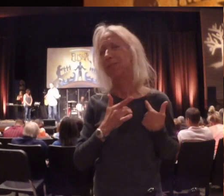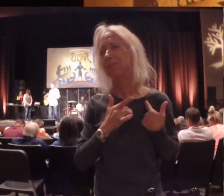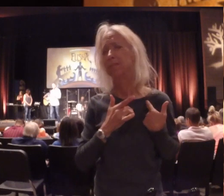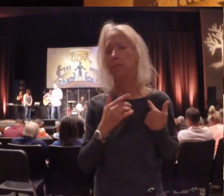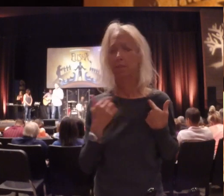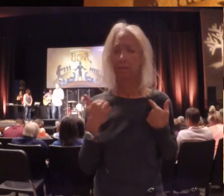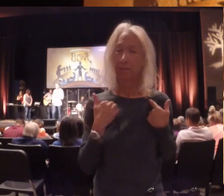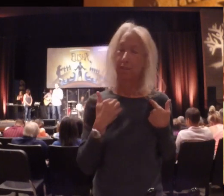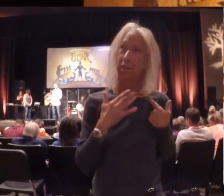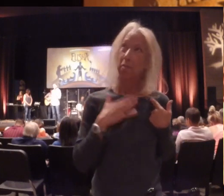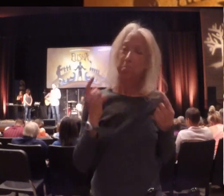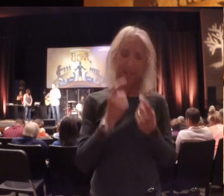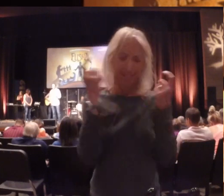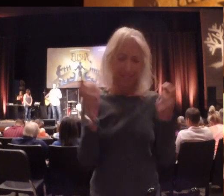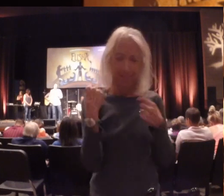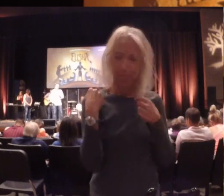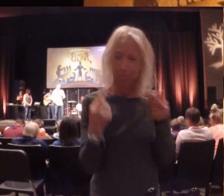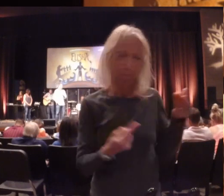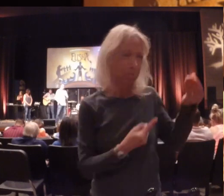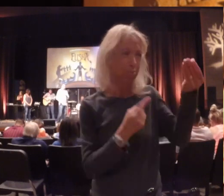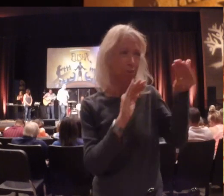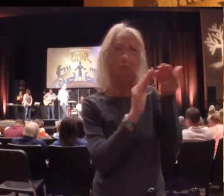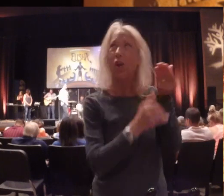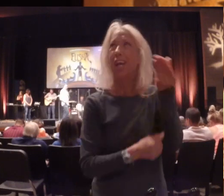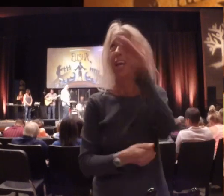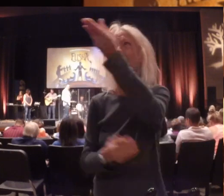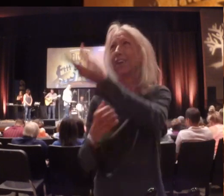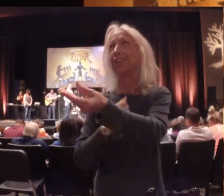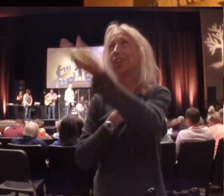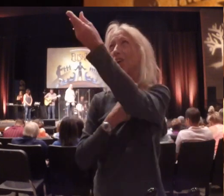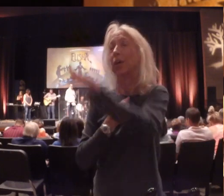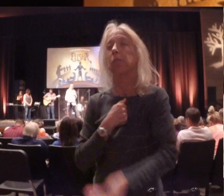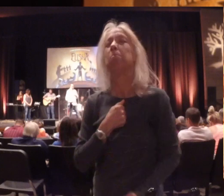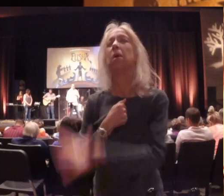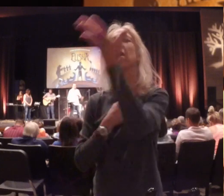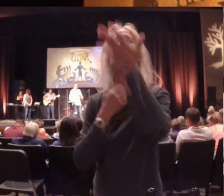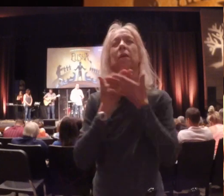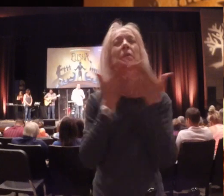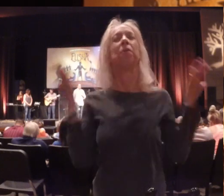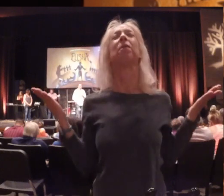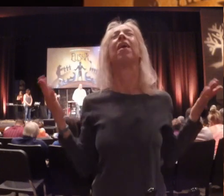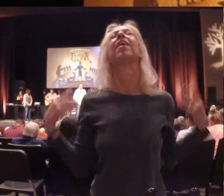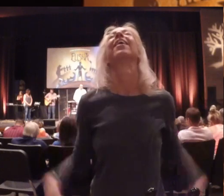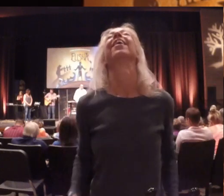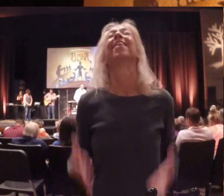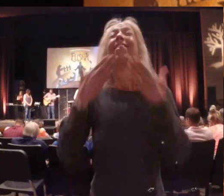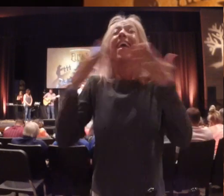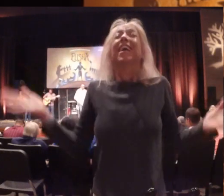my life. Forgive me of my sins, and save me. Thank you,